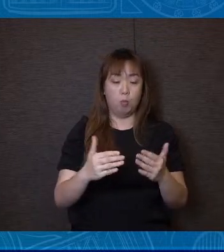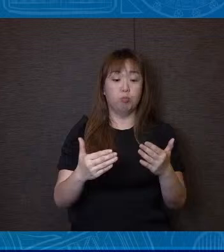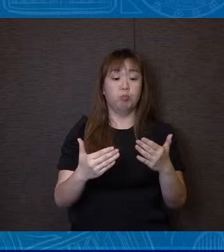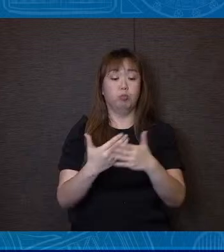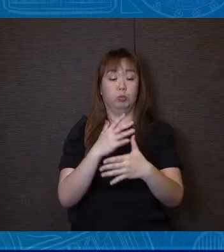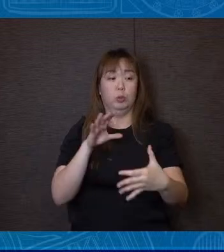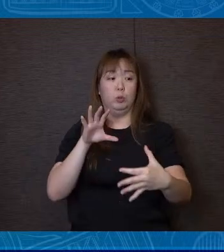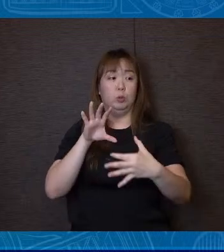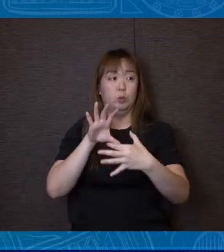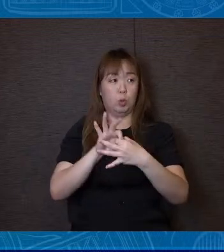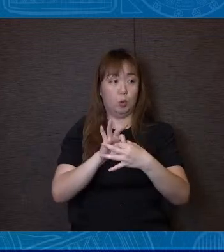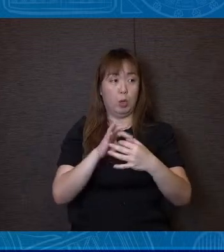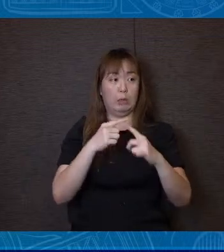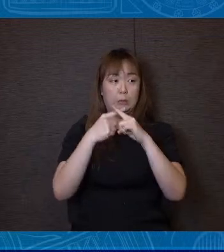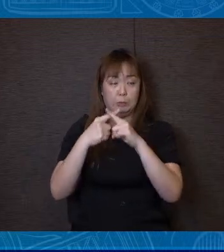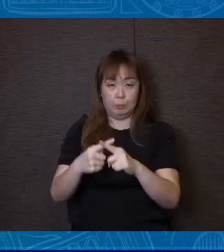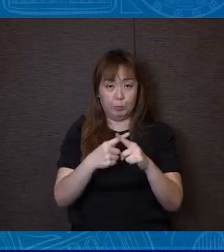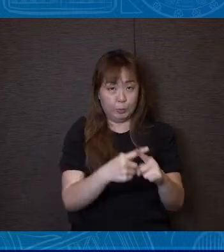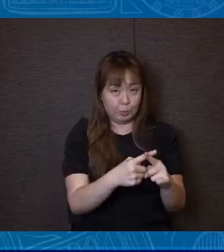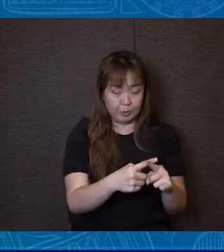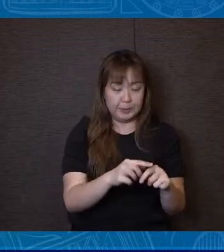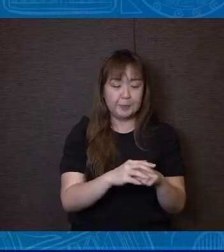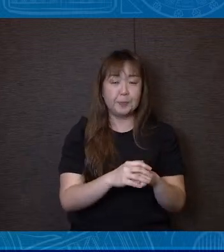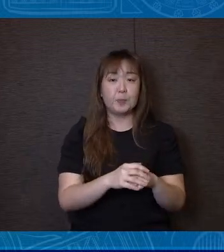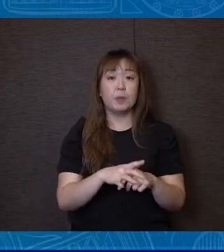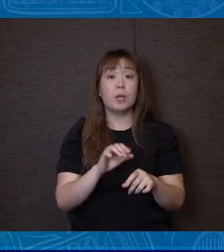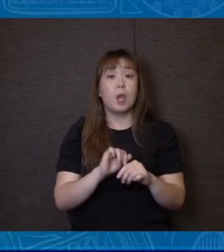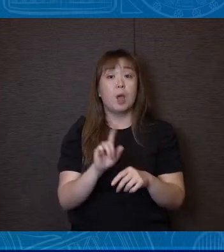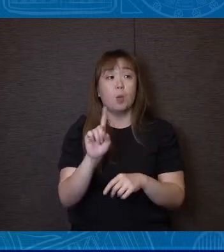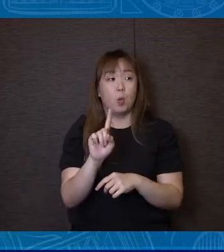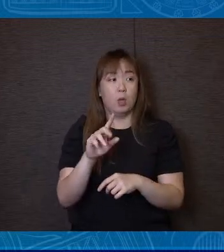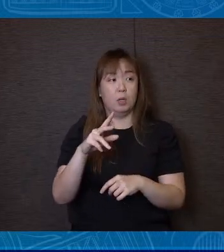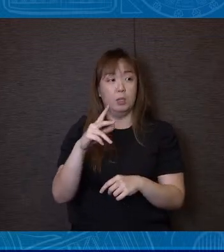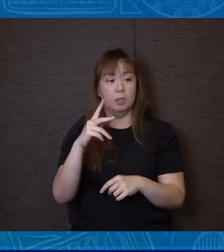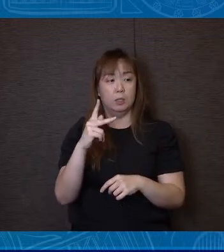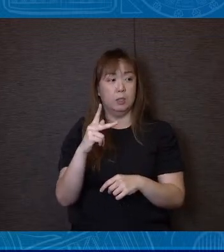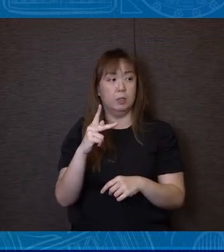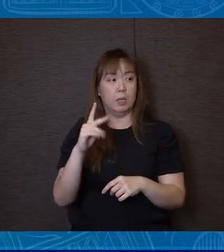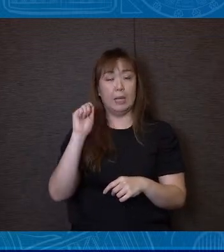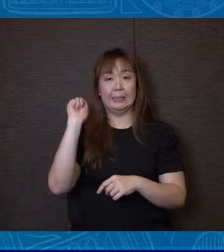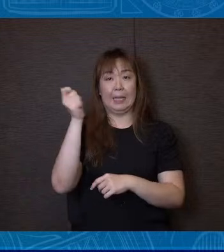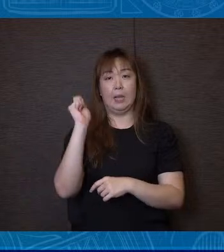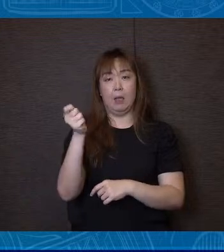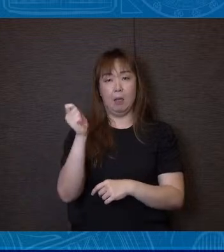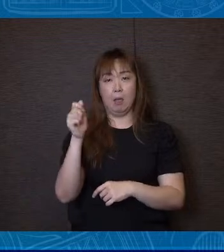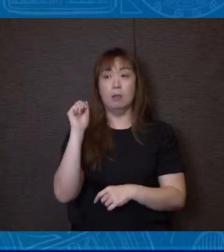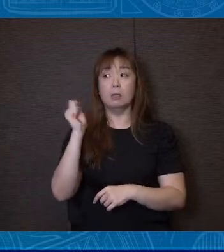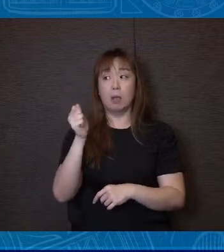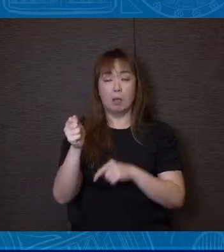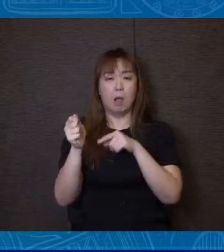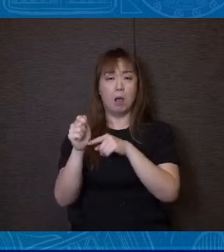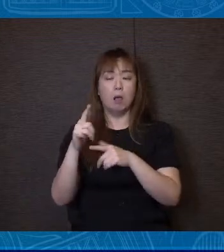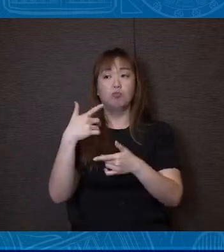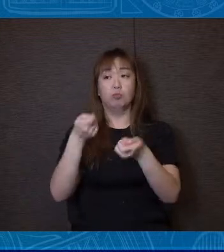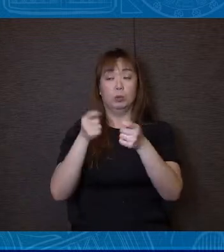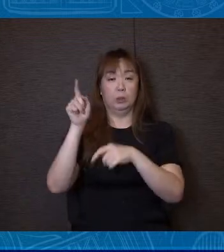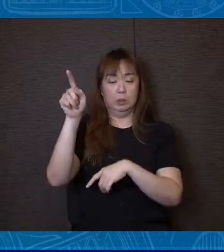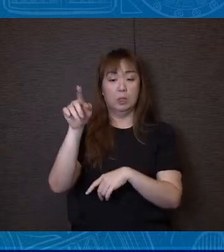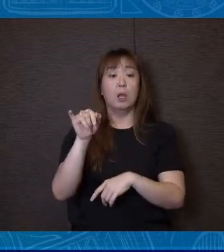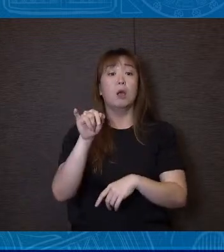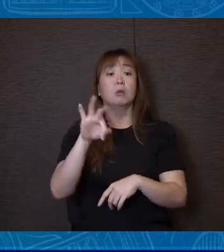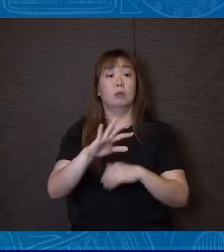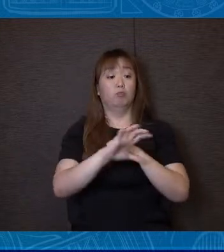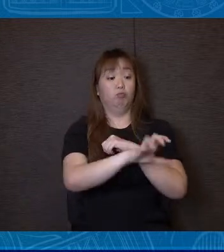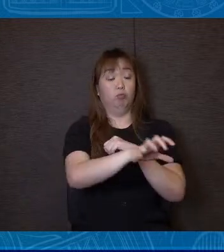of the places we're currently exploring such a pilot is in Kenya, with the Communications Authority of Kenya, the regulator there. If there's any countries here in